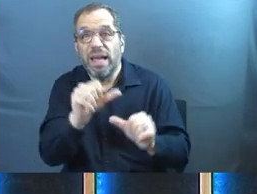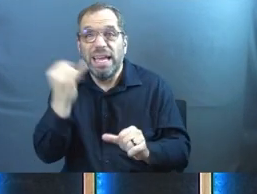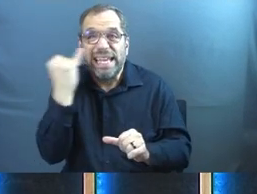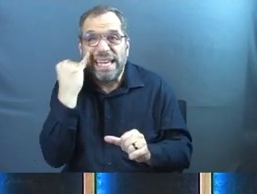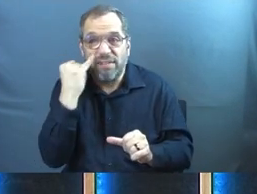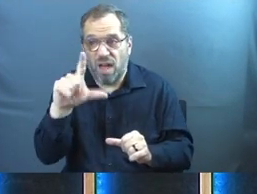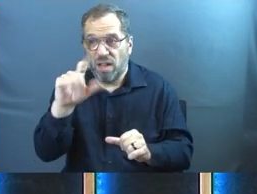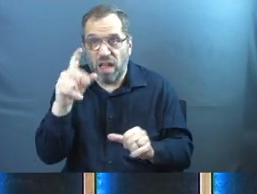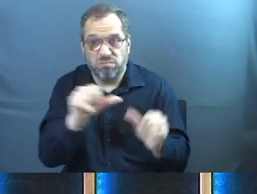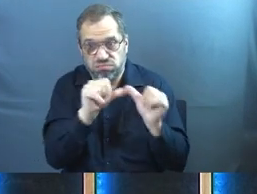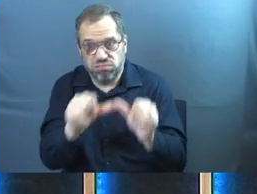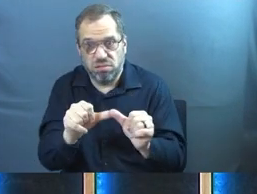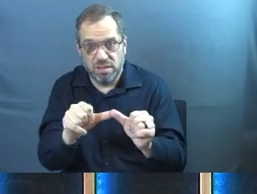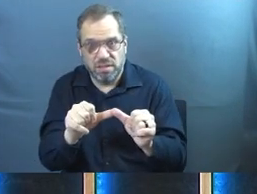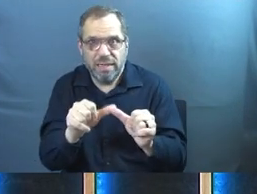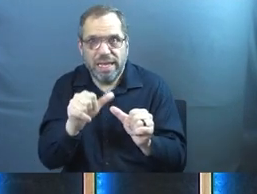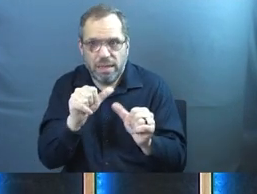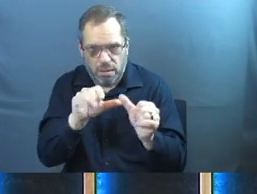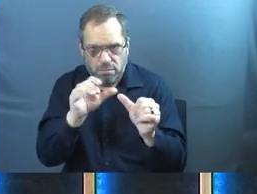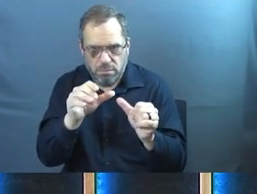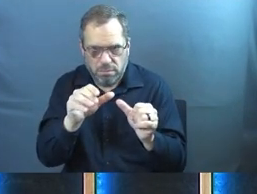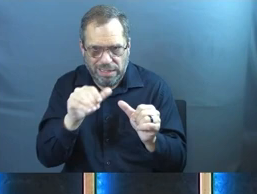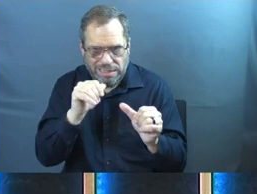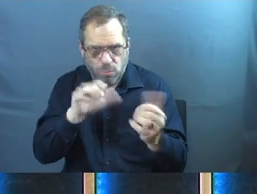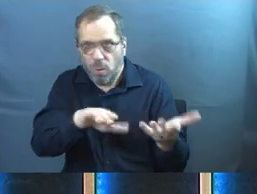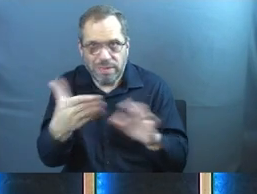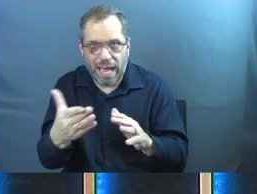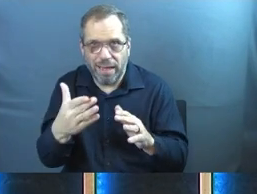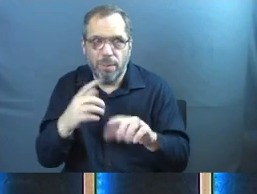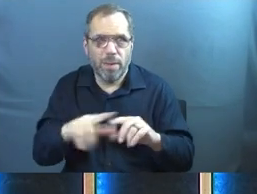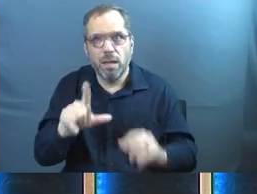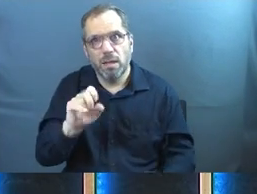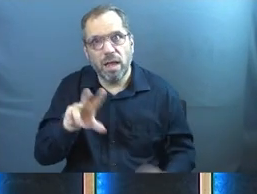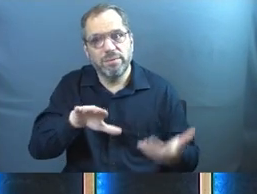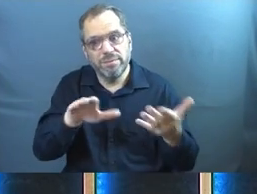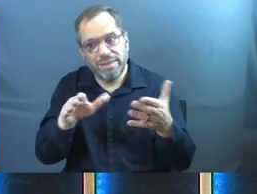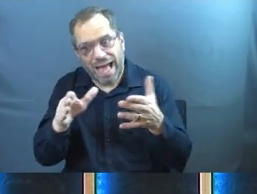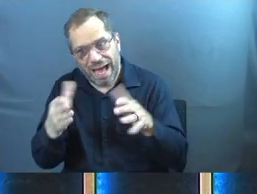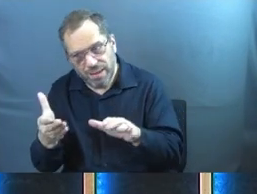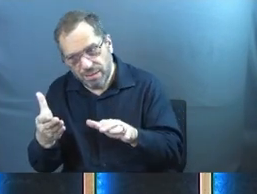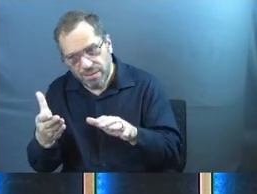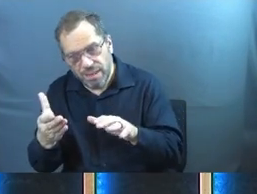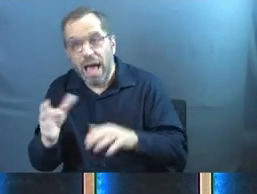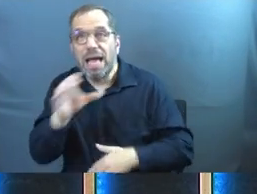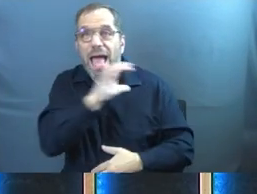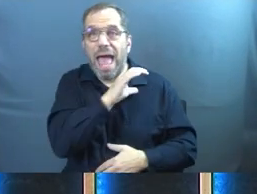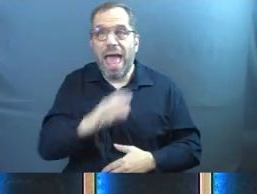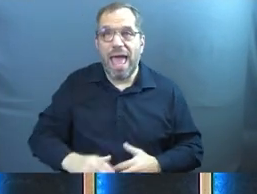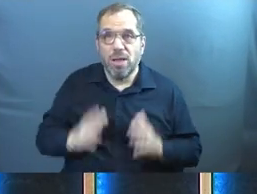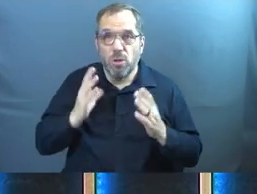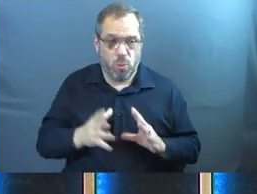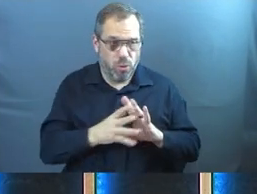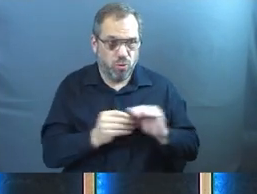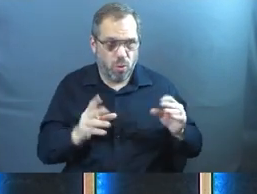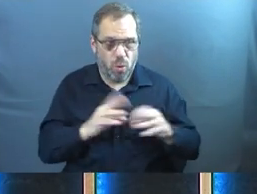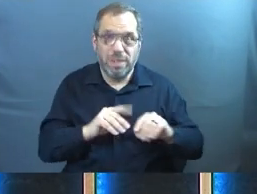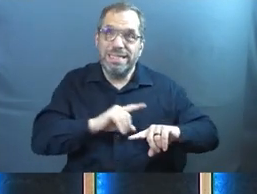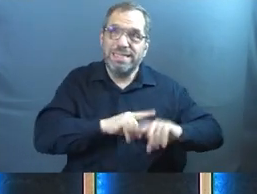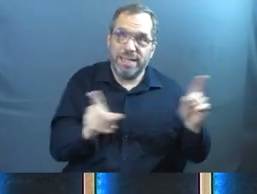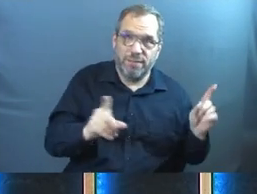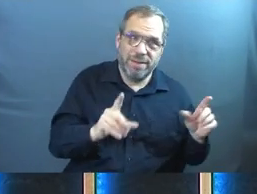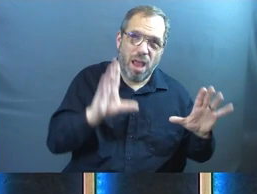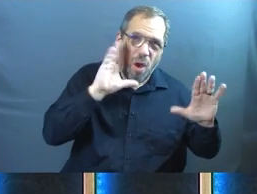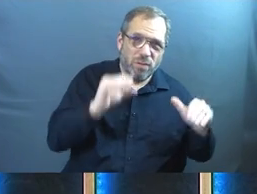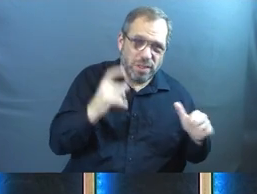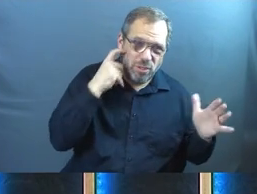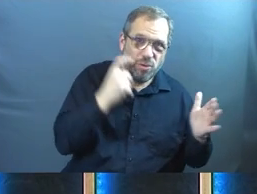right, it shouldn't die. And it does. And the Christian story is very, very different. And